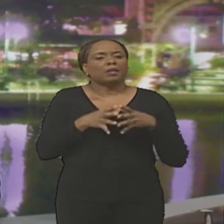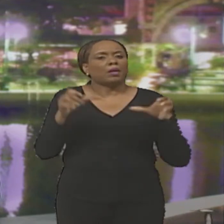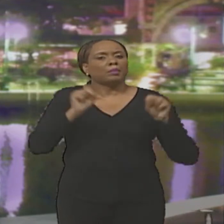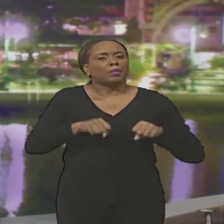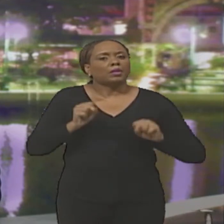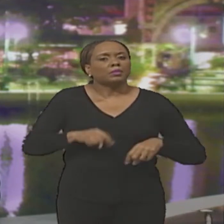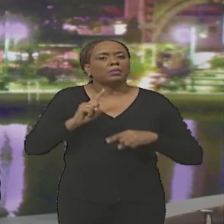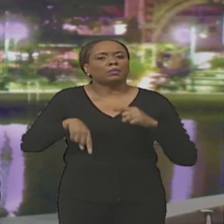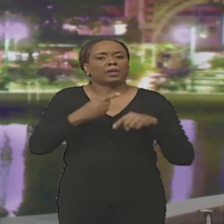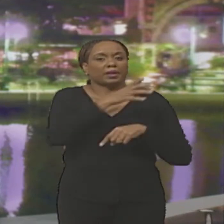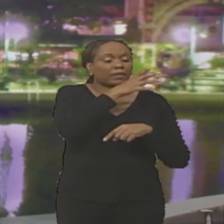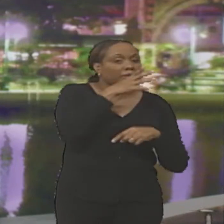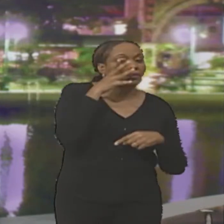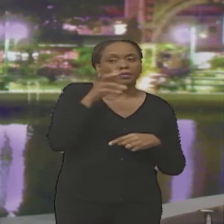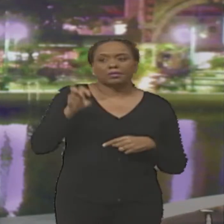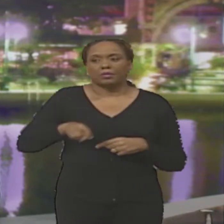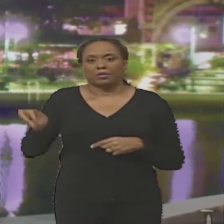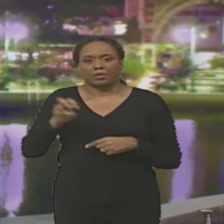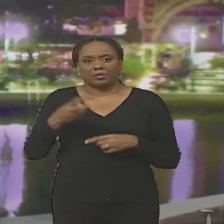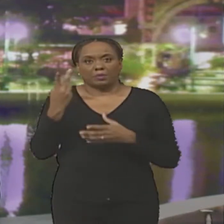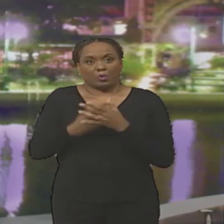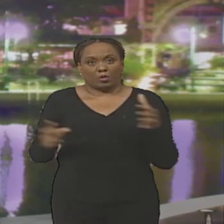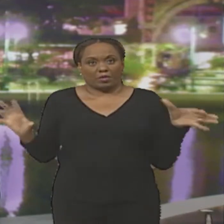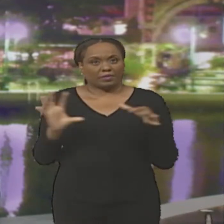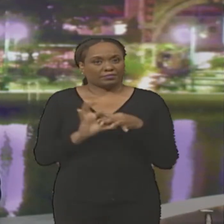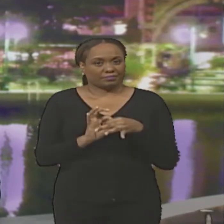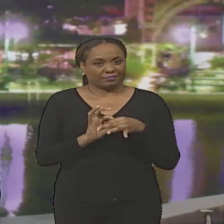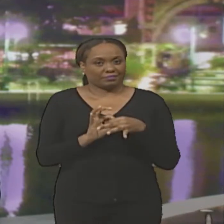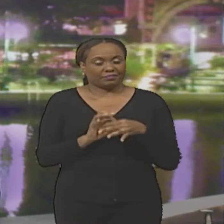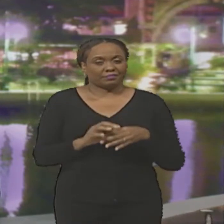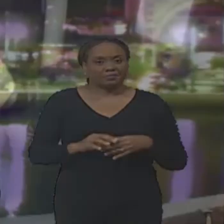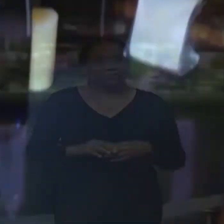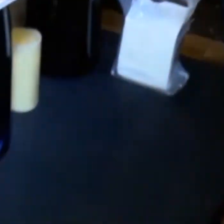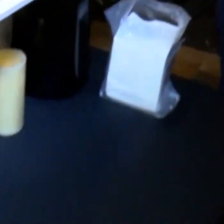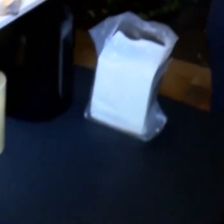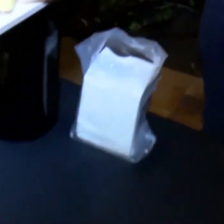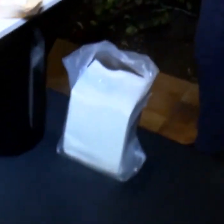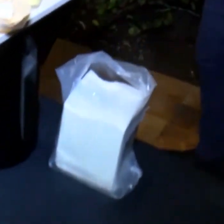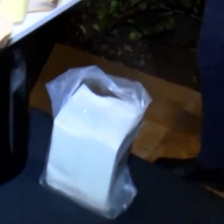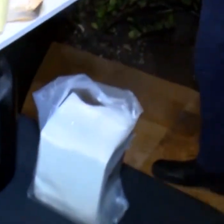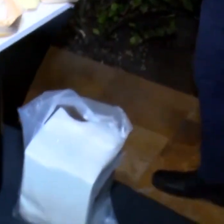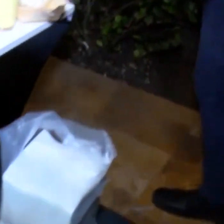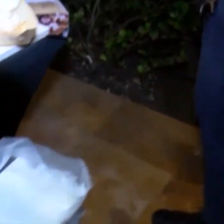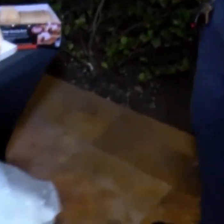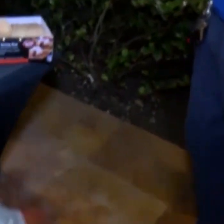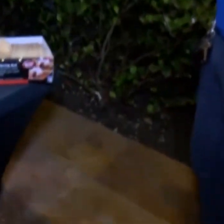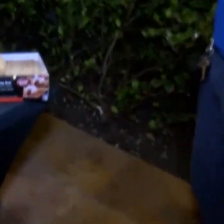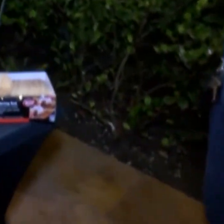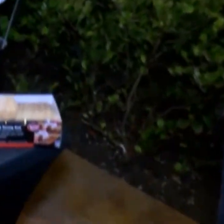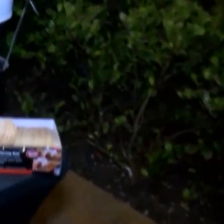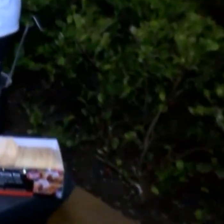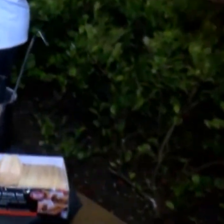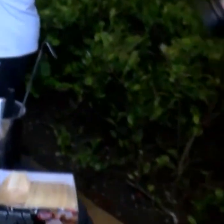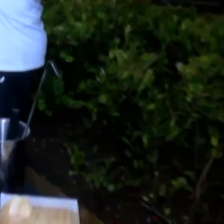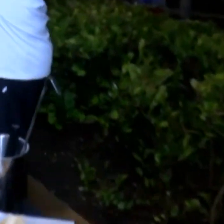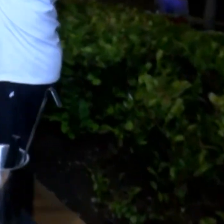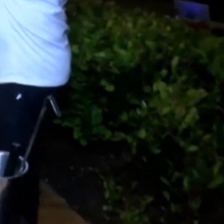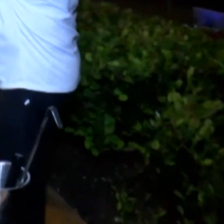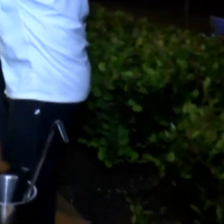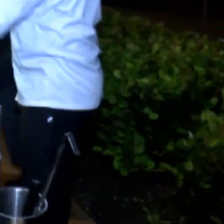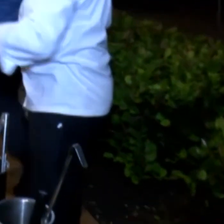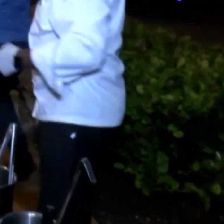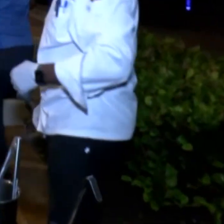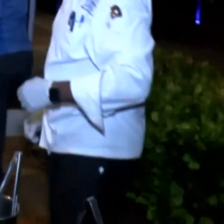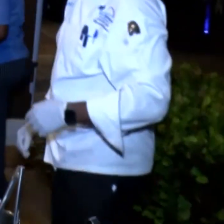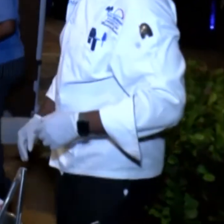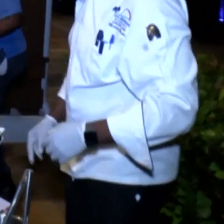formed between the agricultural and tourism sectors. General Manager of Divi Southwinds Hotel, Alvin Jemmett, says Barbados must